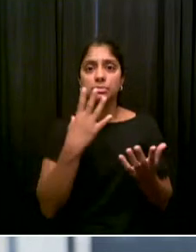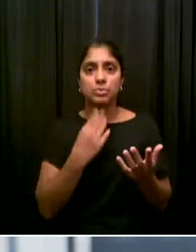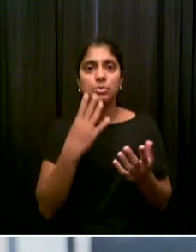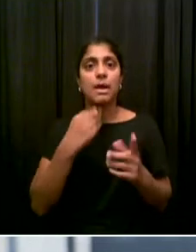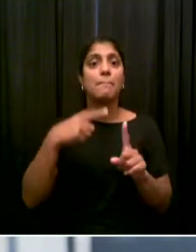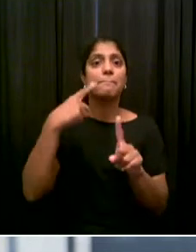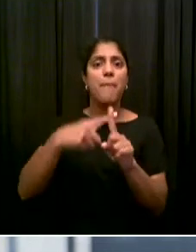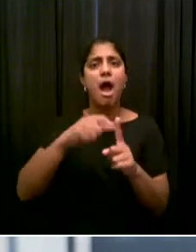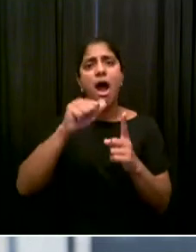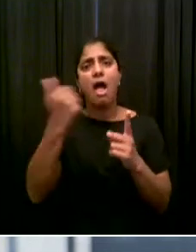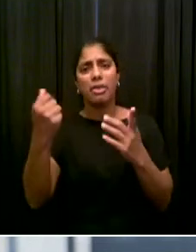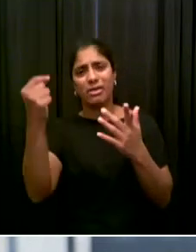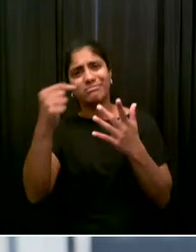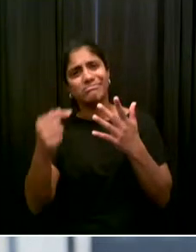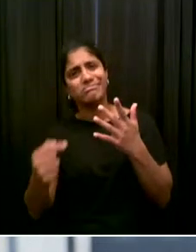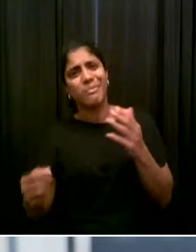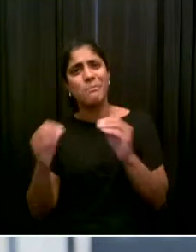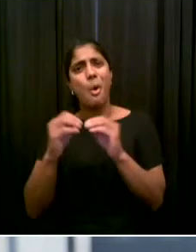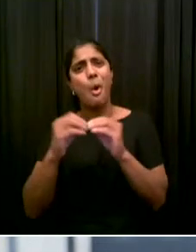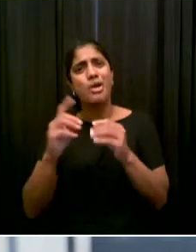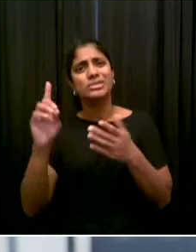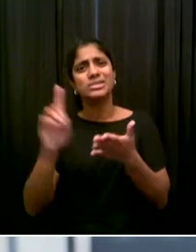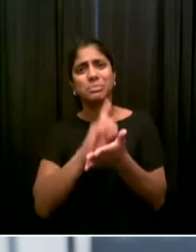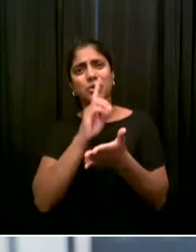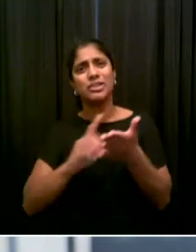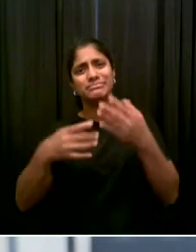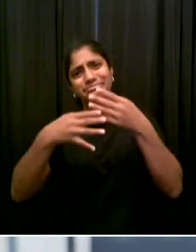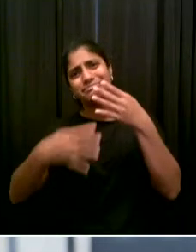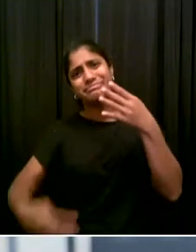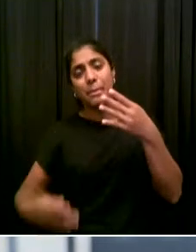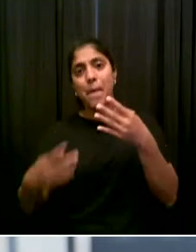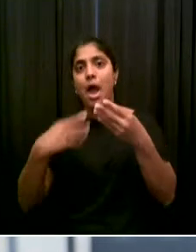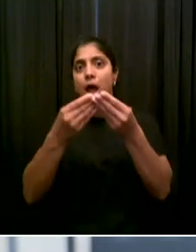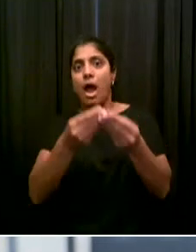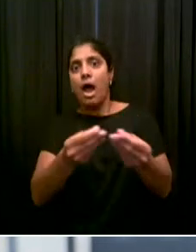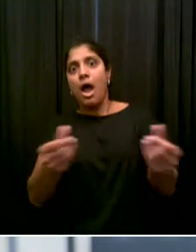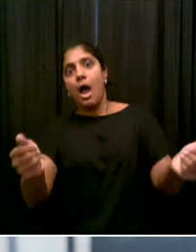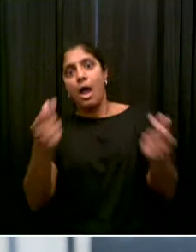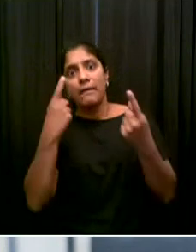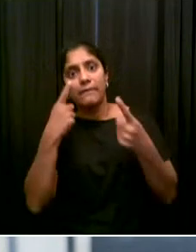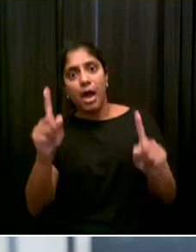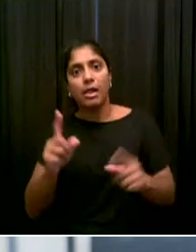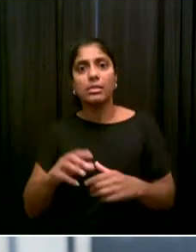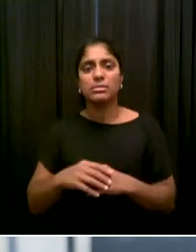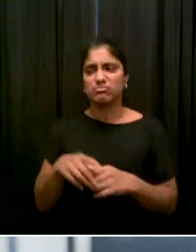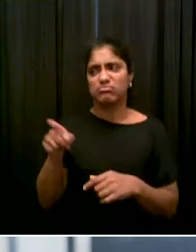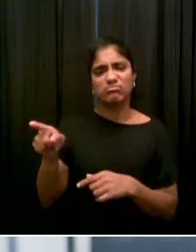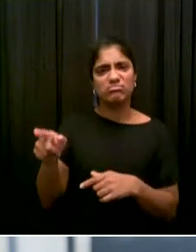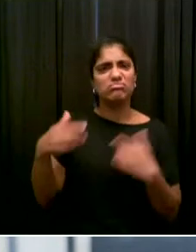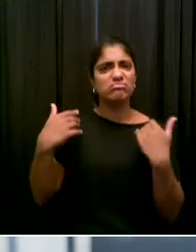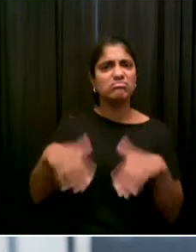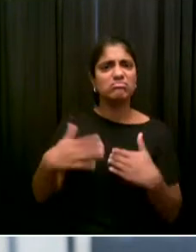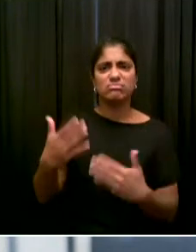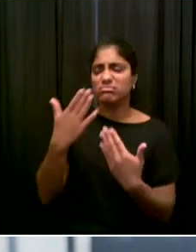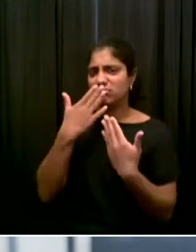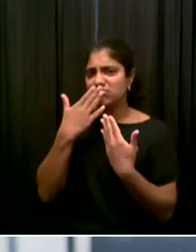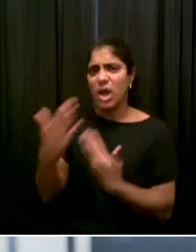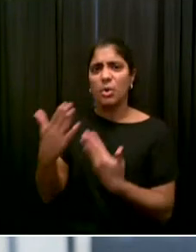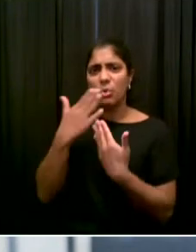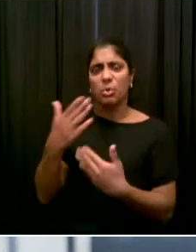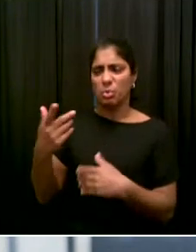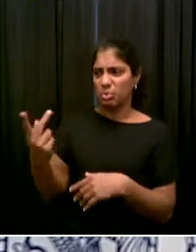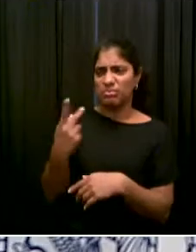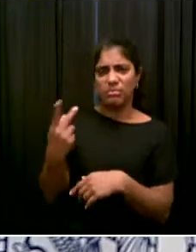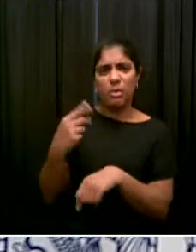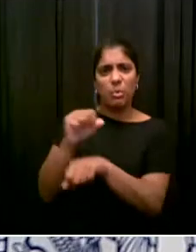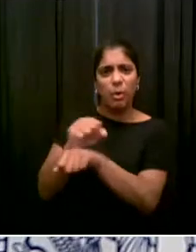he's been the person who led delegations and taught me a lot. And for Shirlane and I, we hold him dear as a friend and